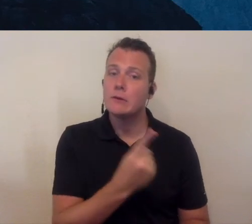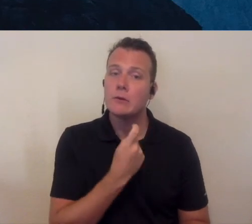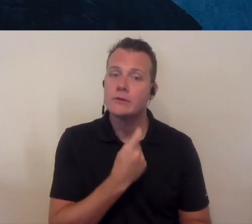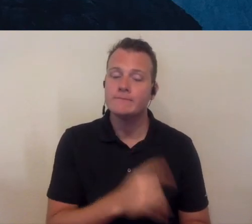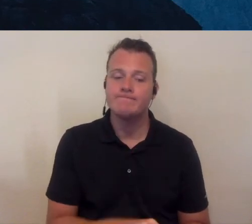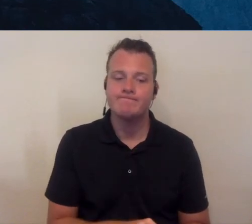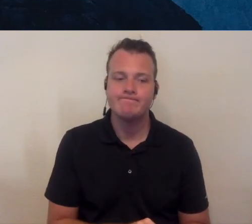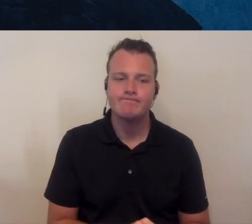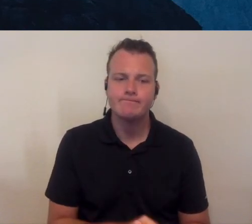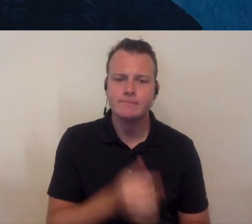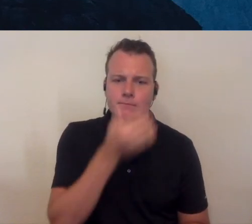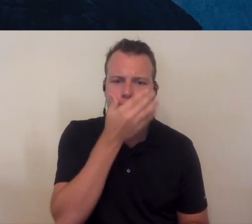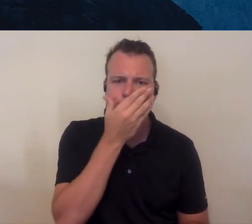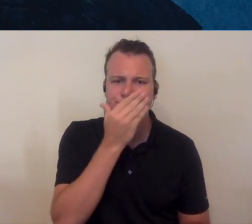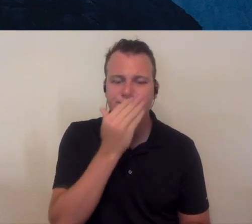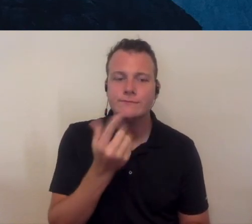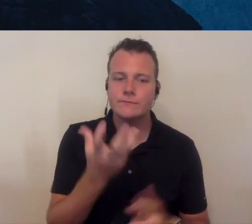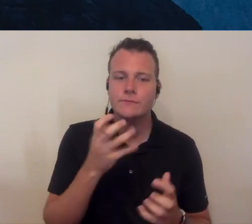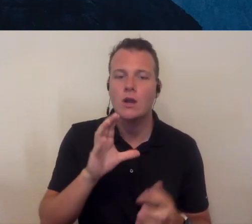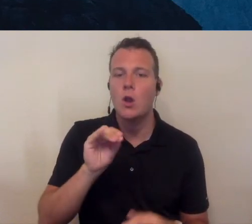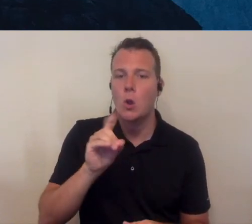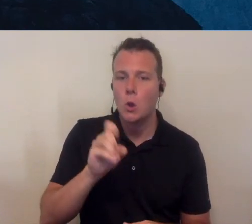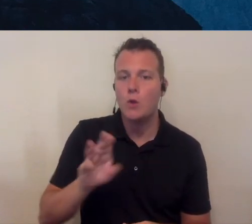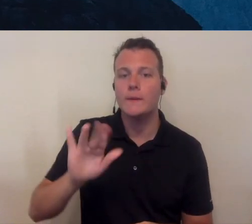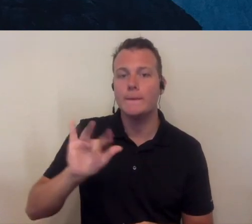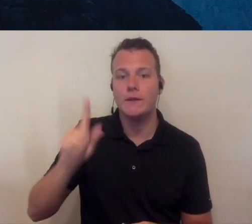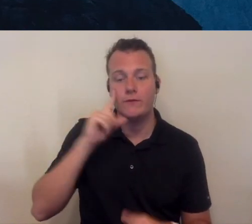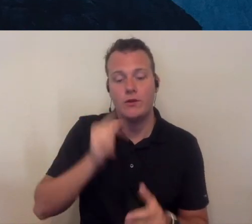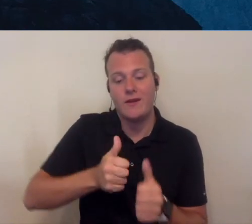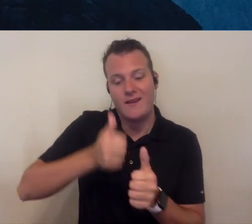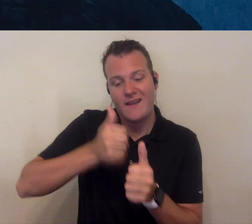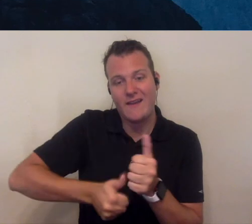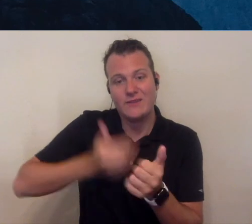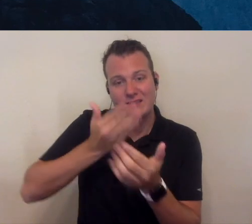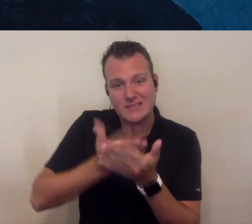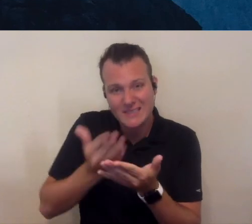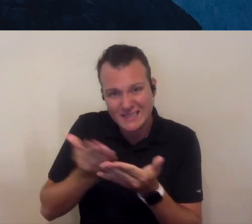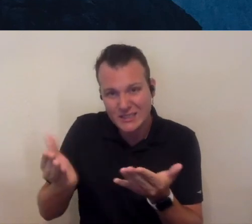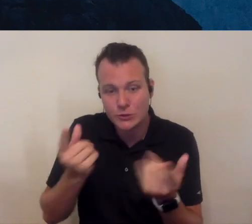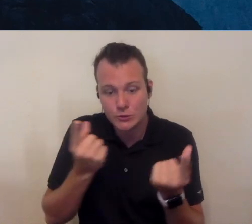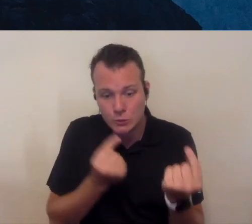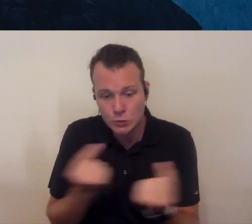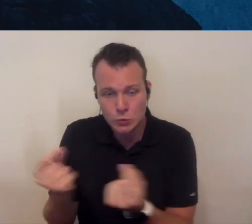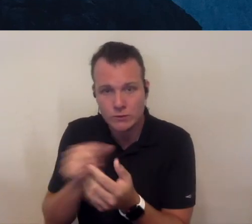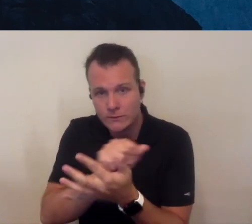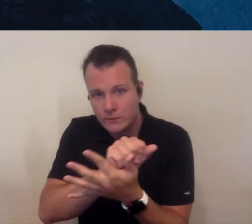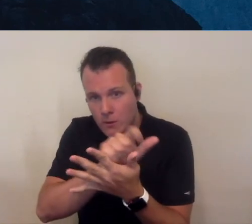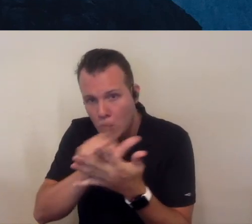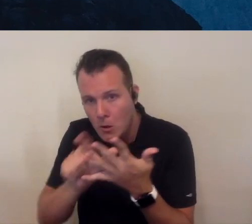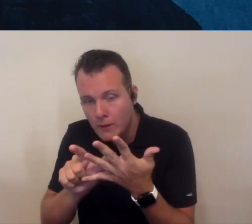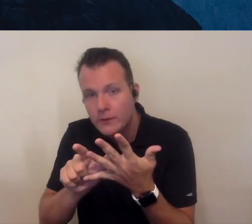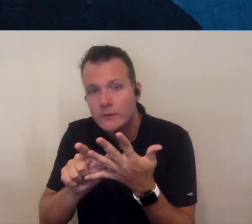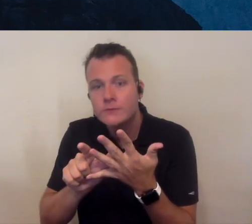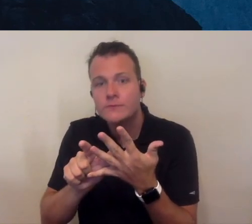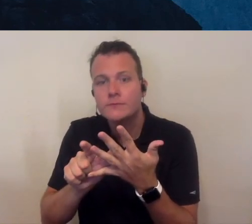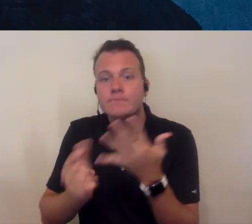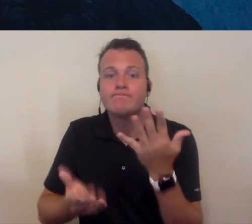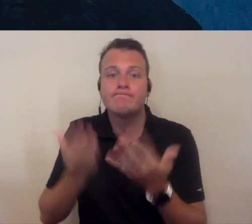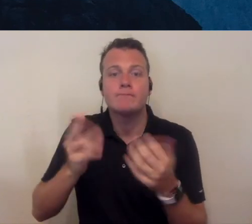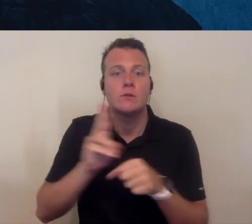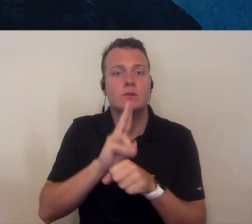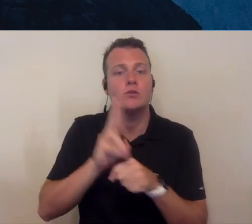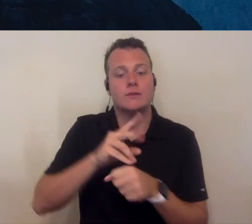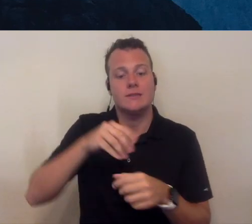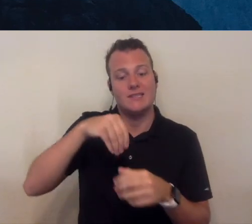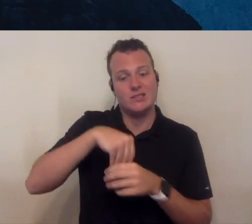mean, that's a great question. So you want to code and bill for every single thing you did, whether you